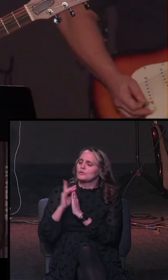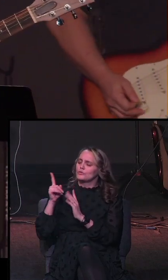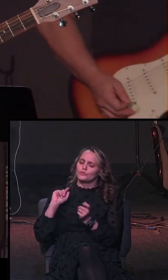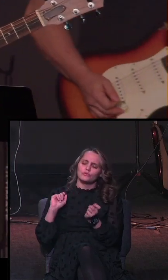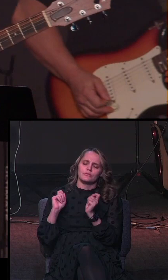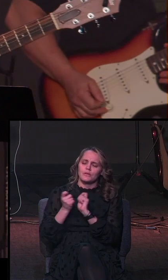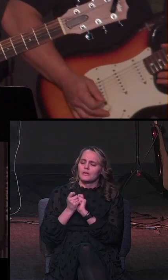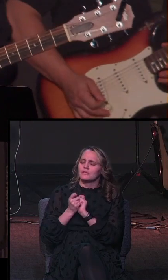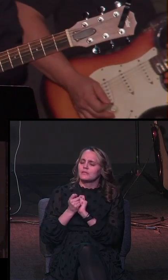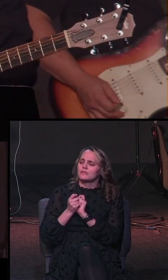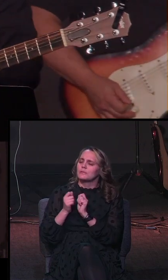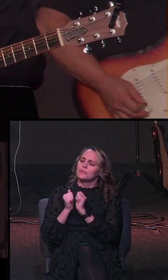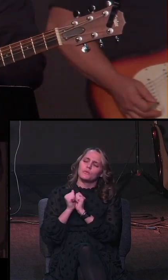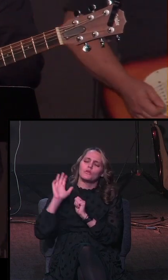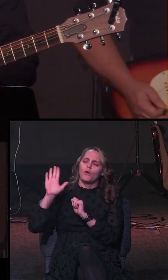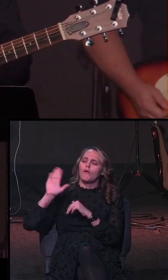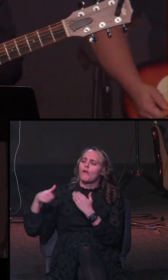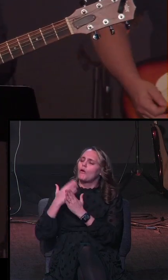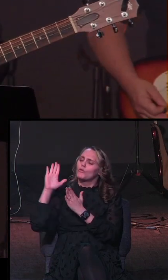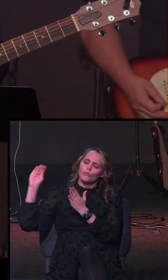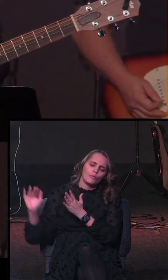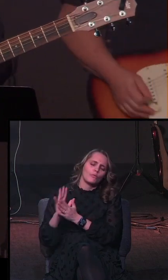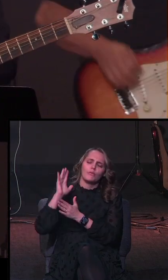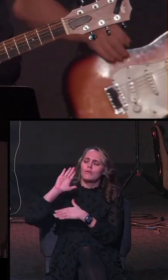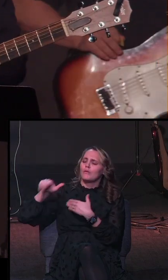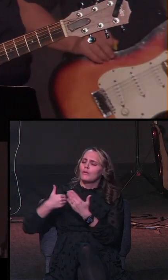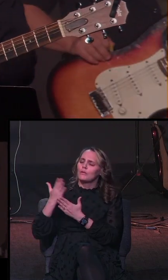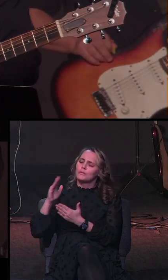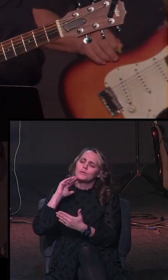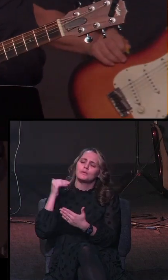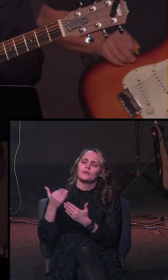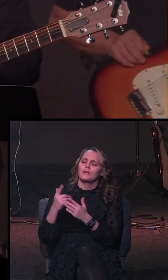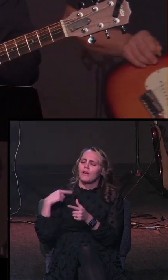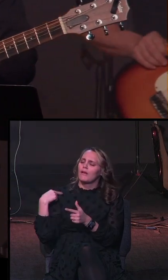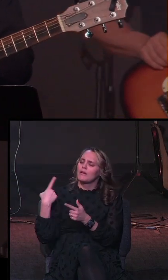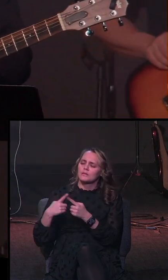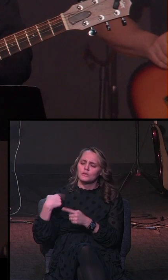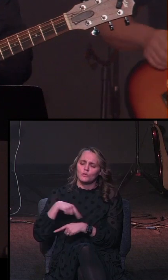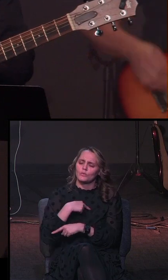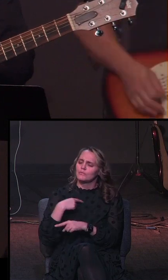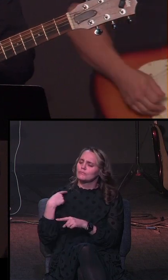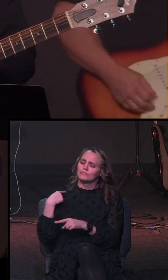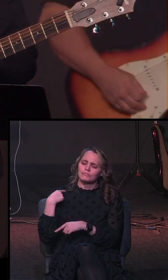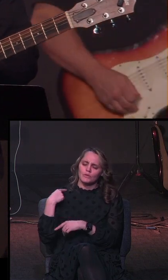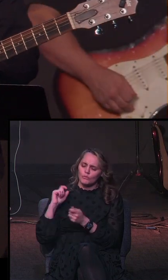all your glory and all your goodness until we are utterly transformed so that we can live the life that